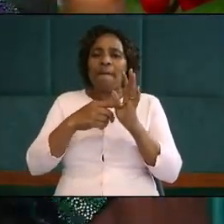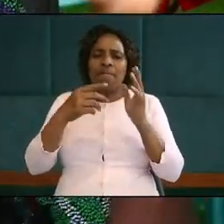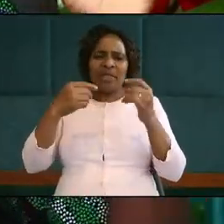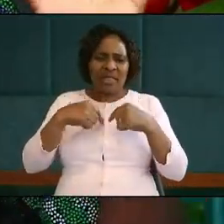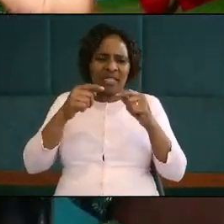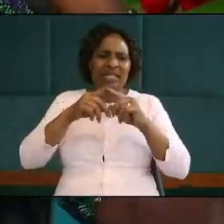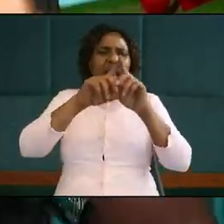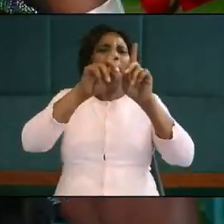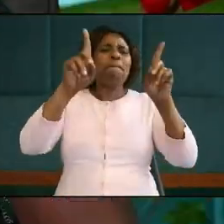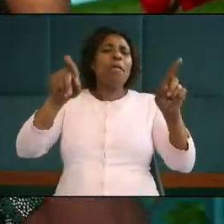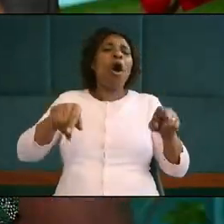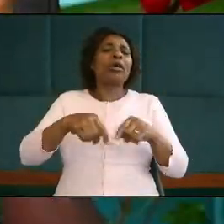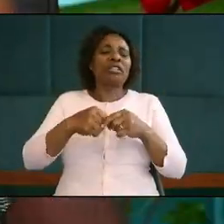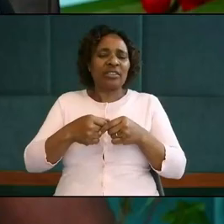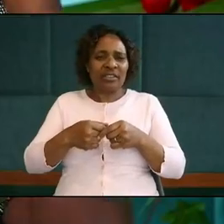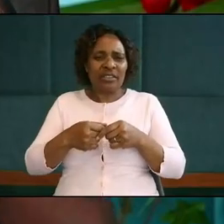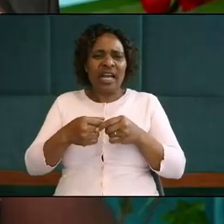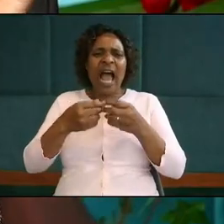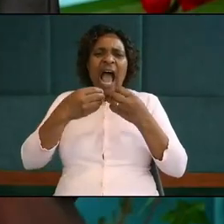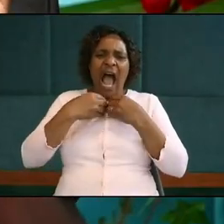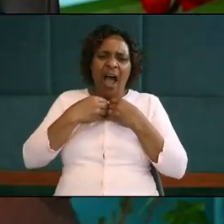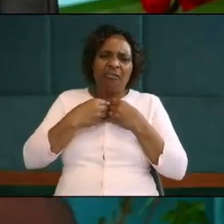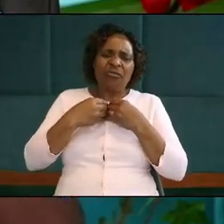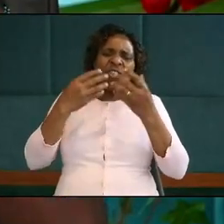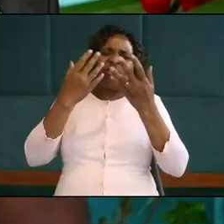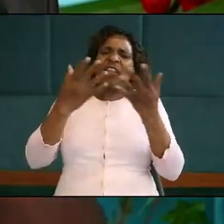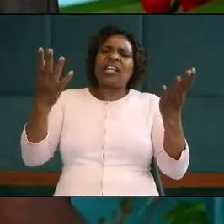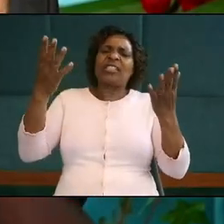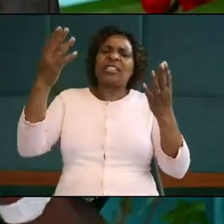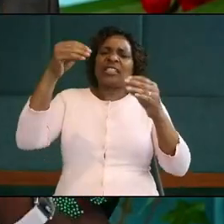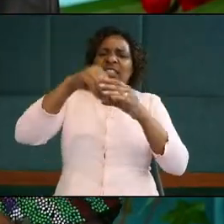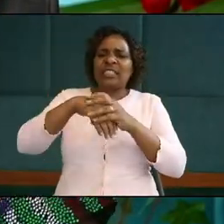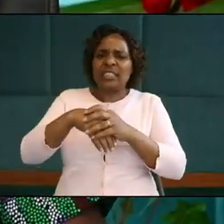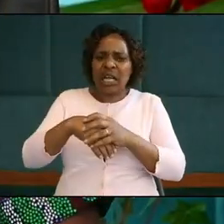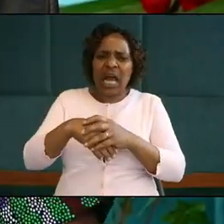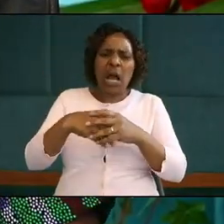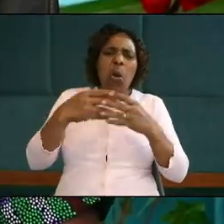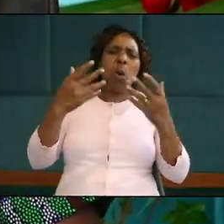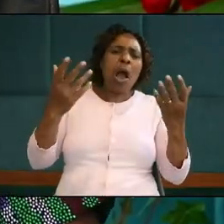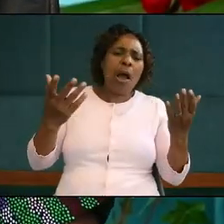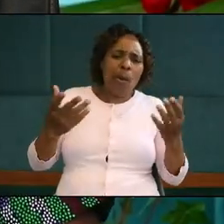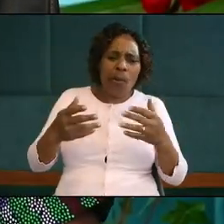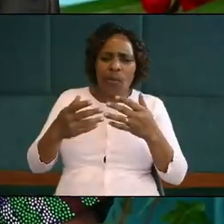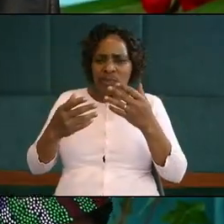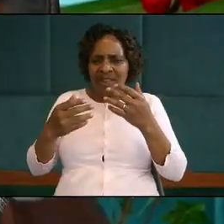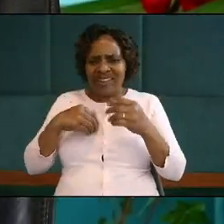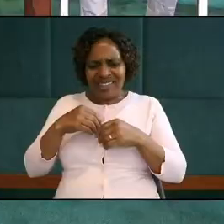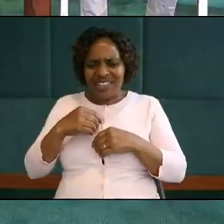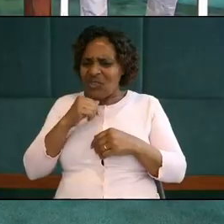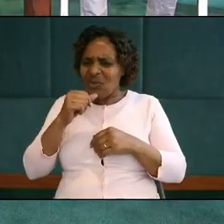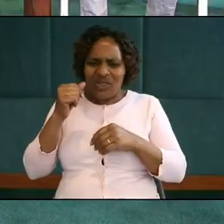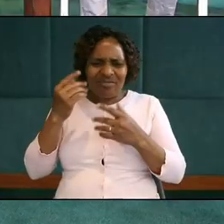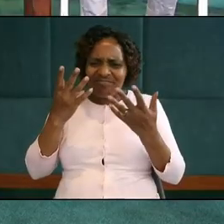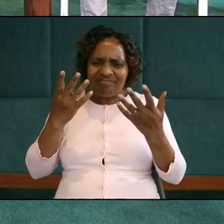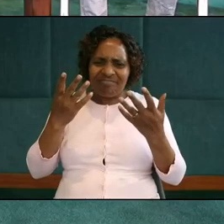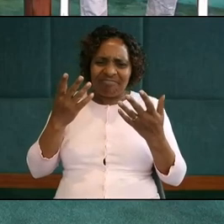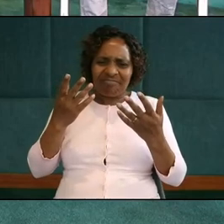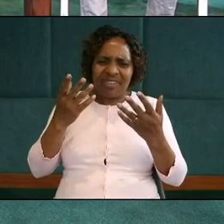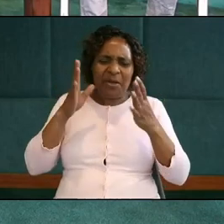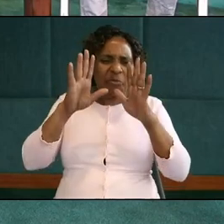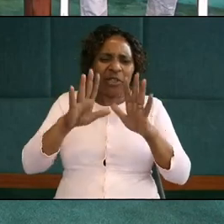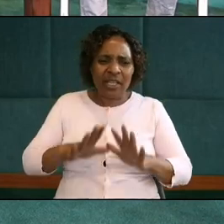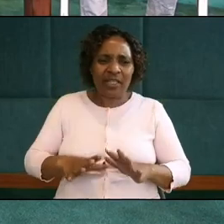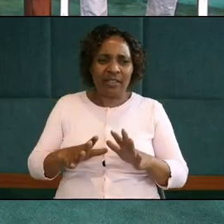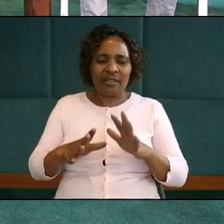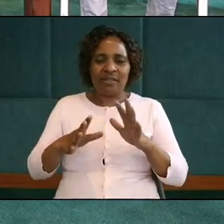a box that has rats and tumors. Yeah. Wow. I mean, of course, that seems crazy. You know, it's like,